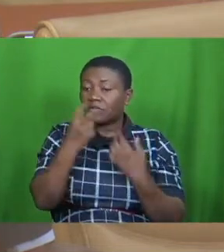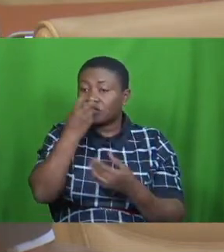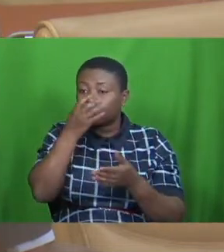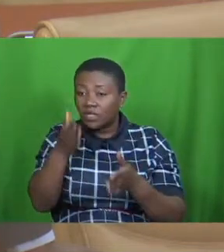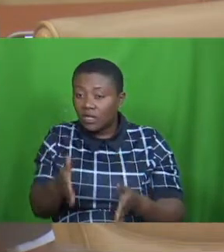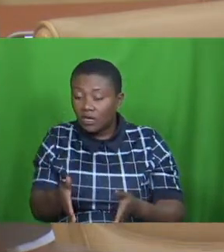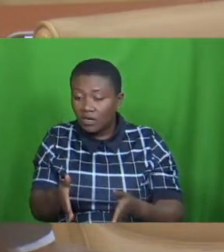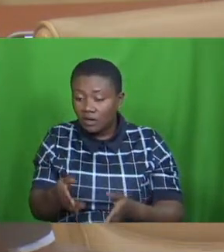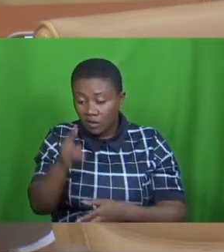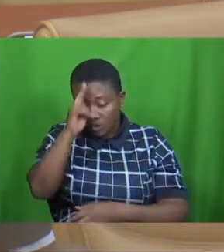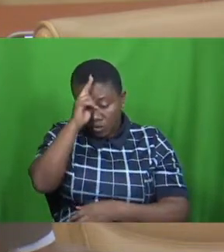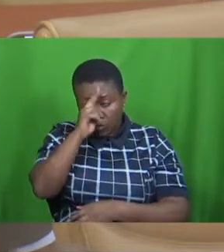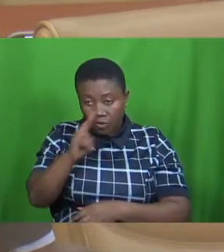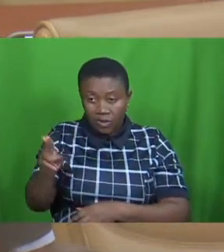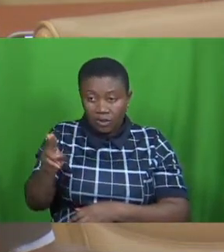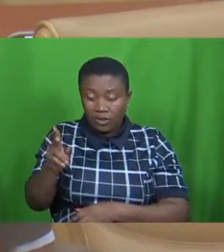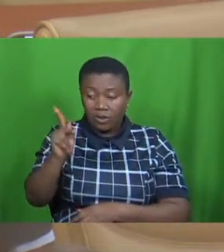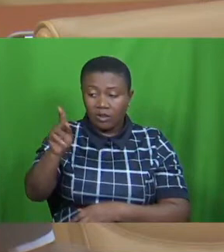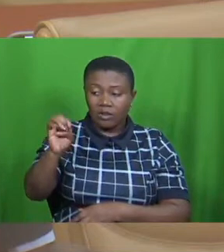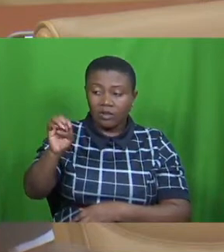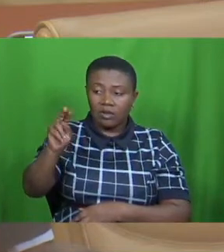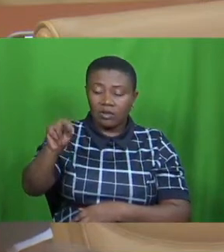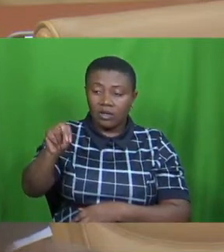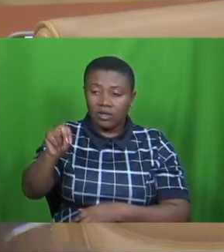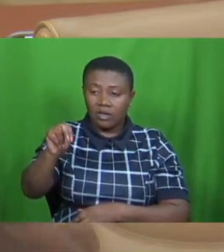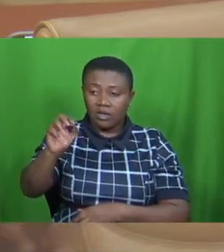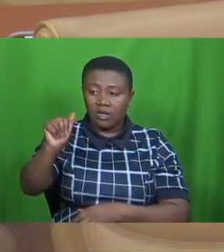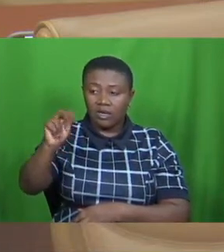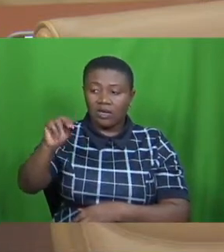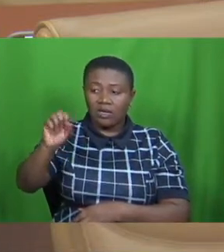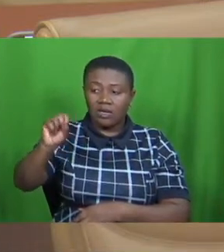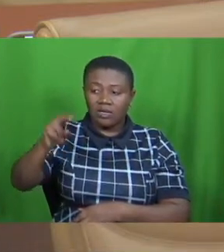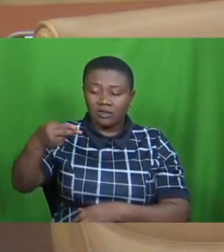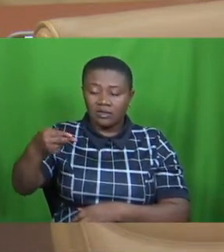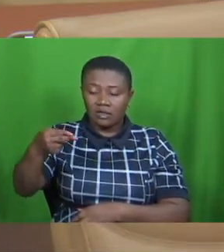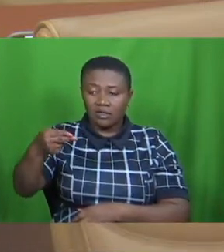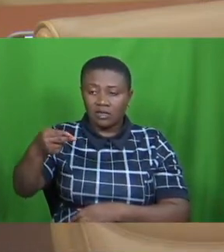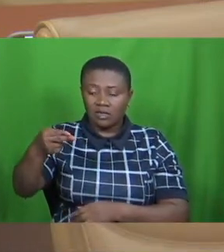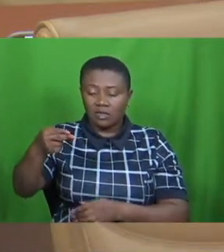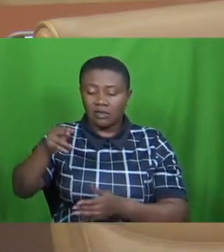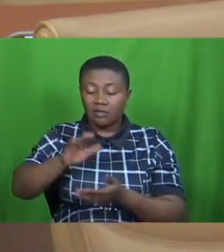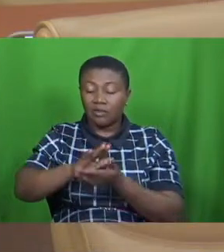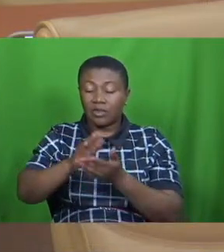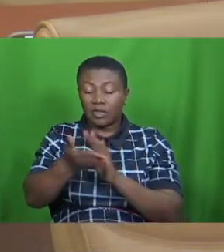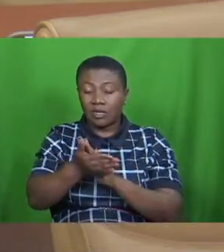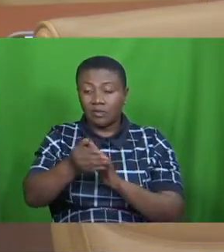Honorable Kenjirasa, took over from him in 1997,